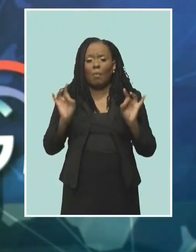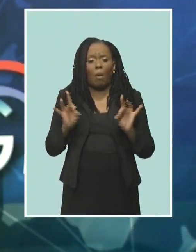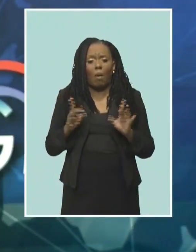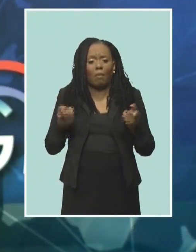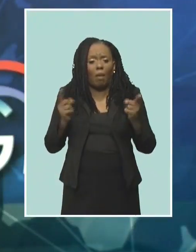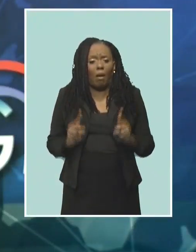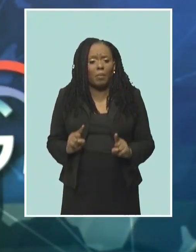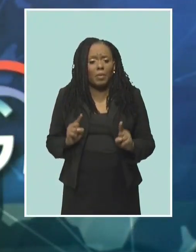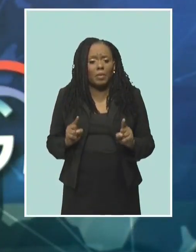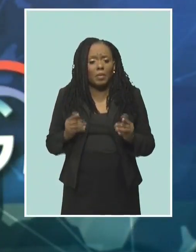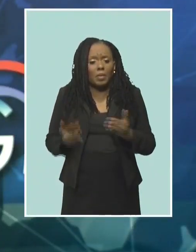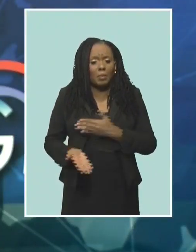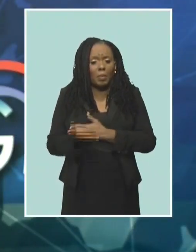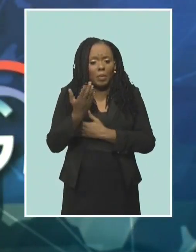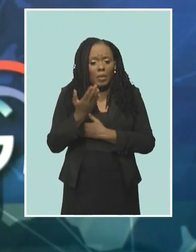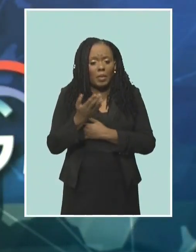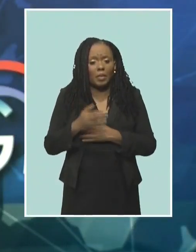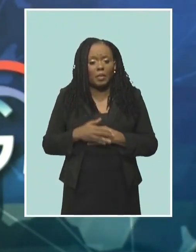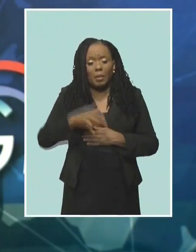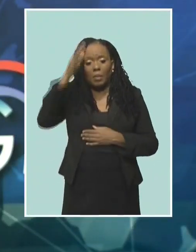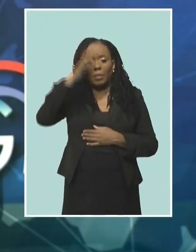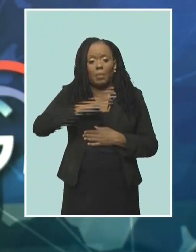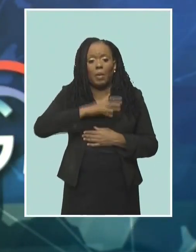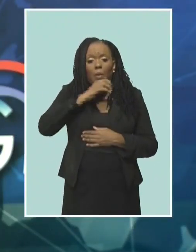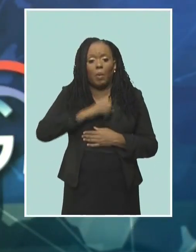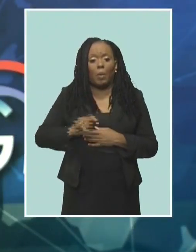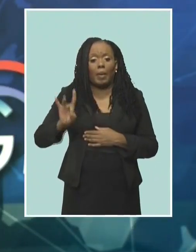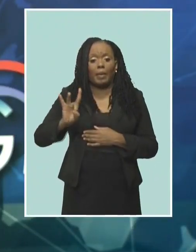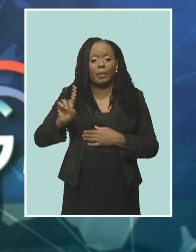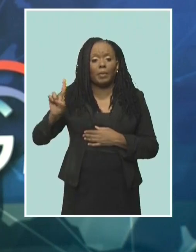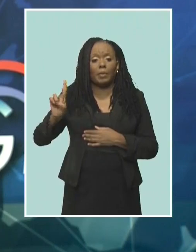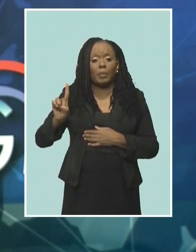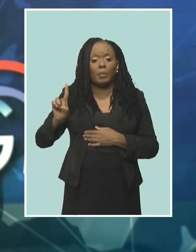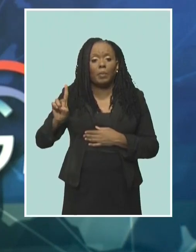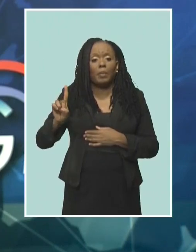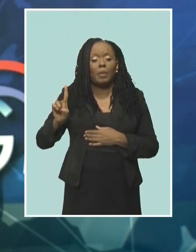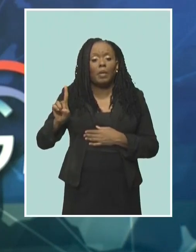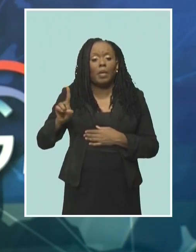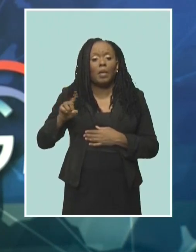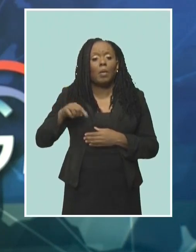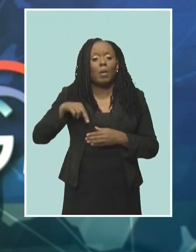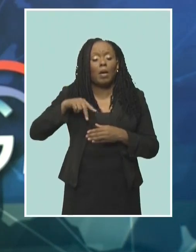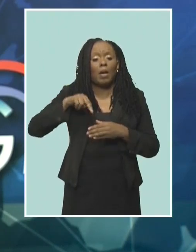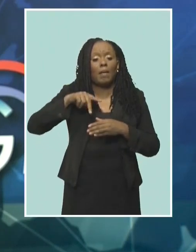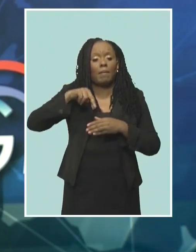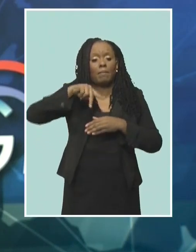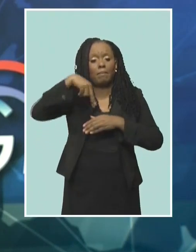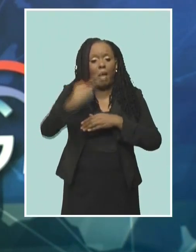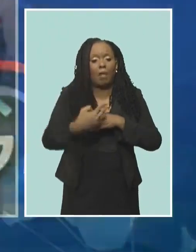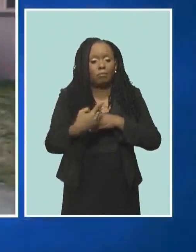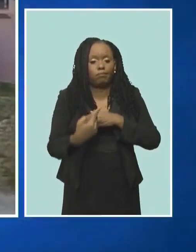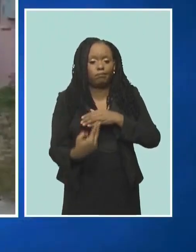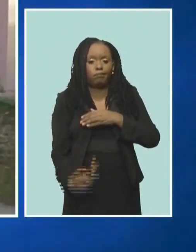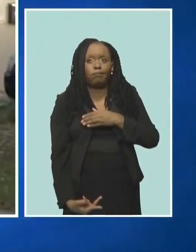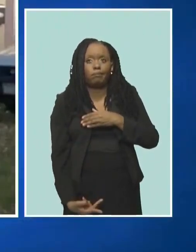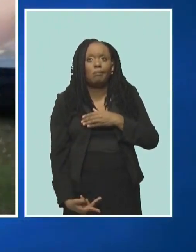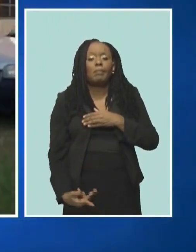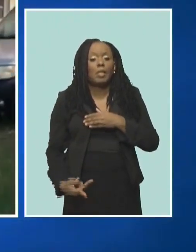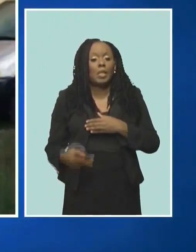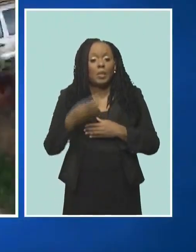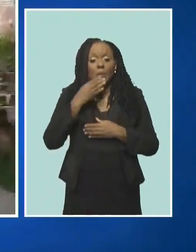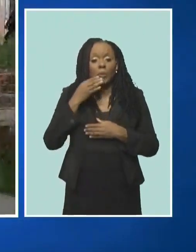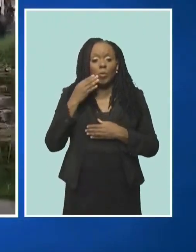Tragedy this morning at Thorpe's Cottage, St. George. An 81-year-old man apparently fell down some steps leading to his